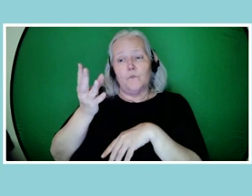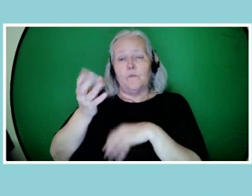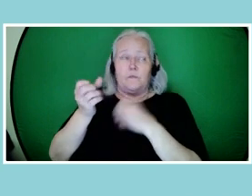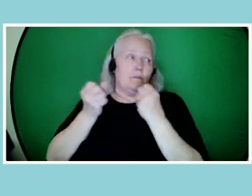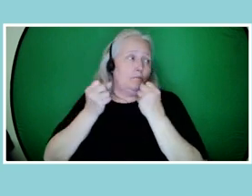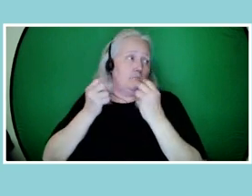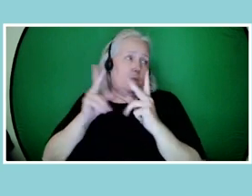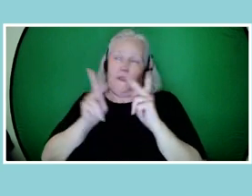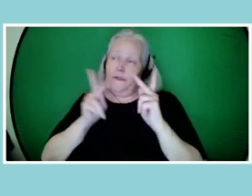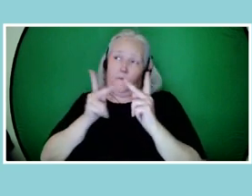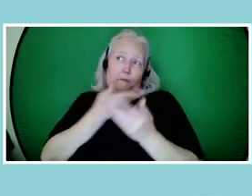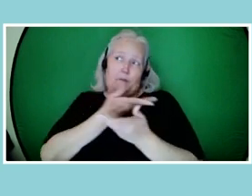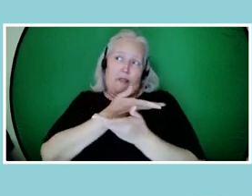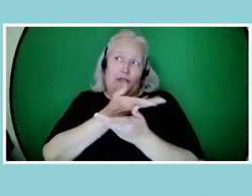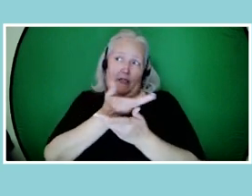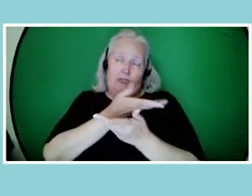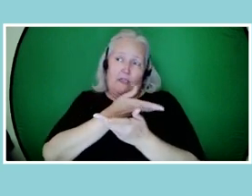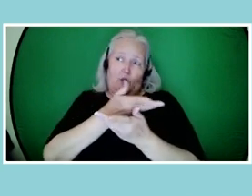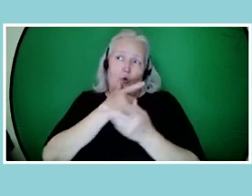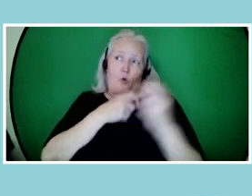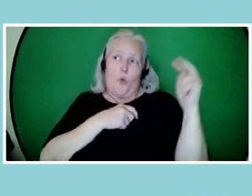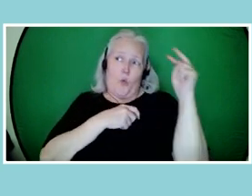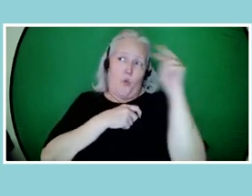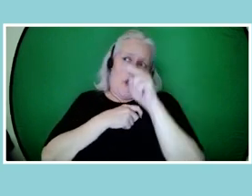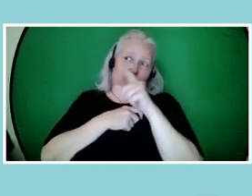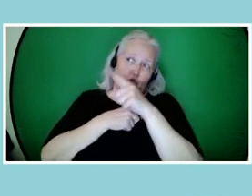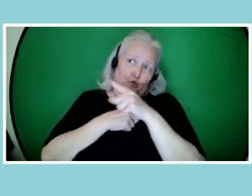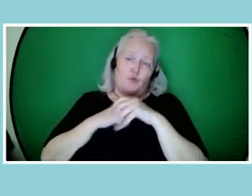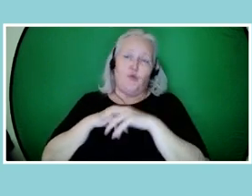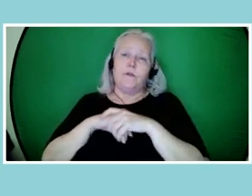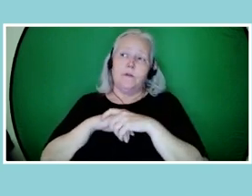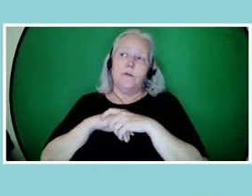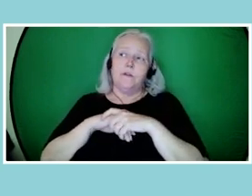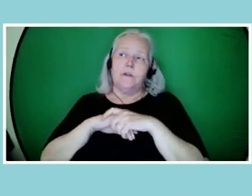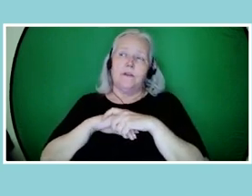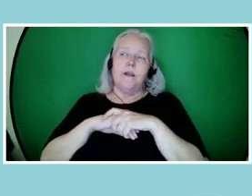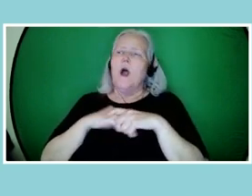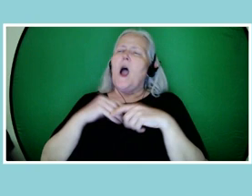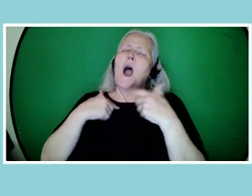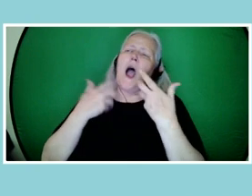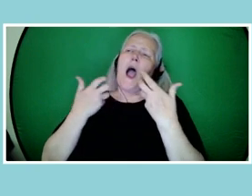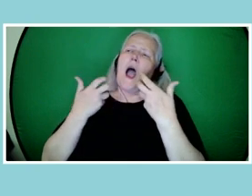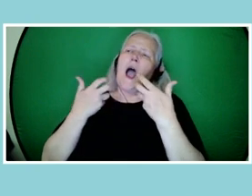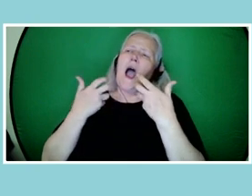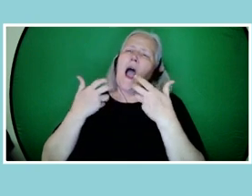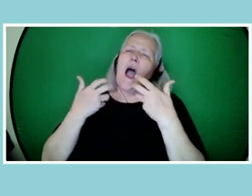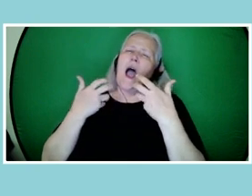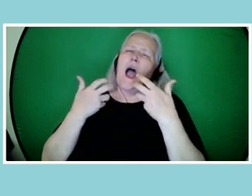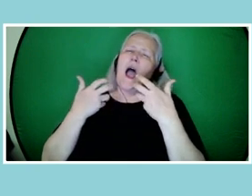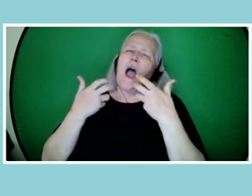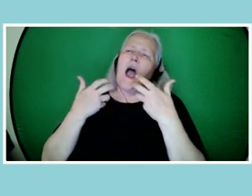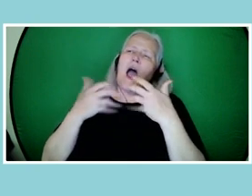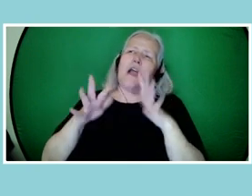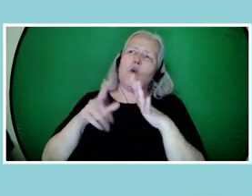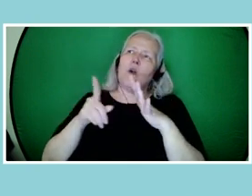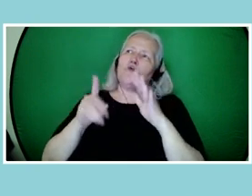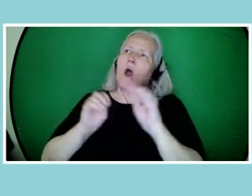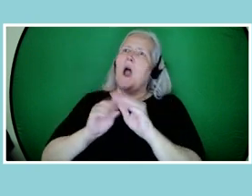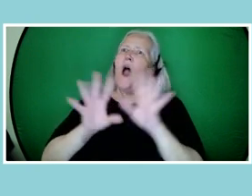people right here who are observing what you're doing. So I don't want you to be outright threatening, because that's just